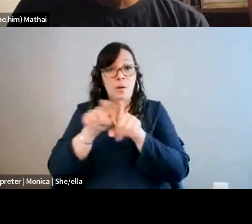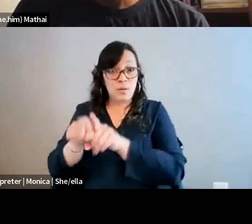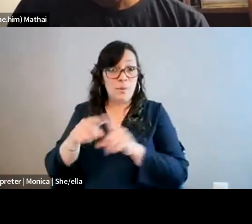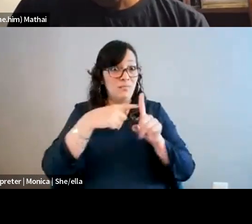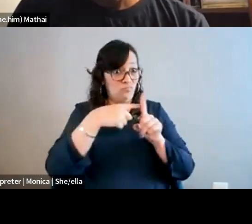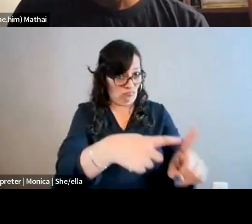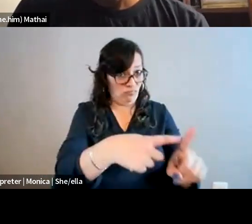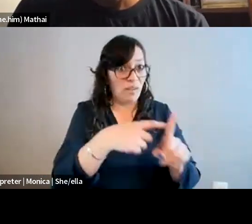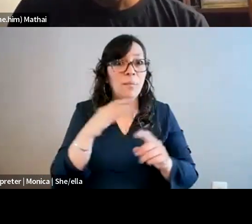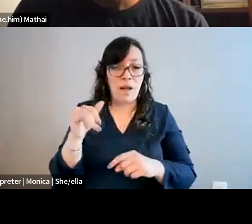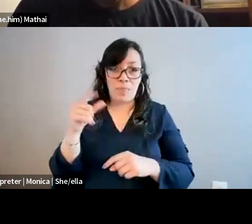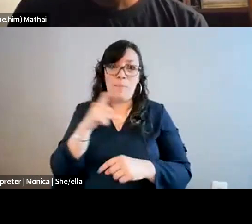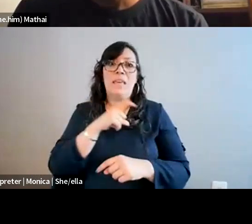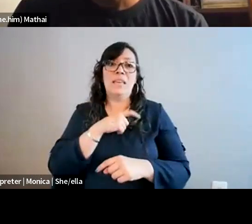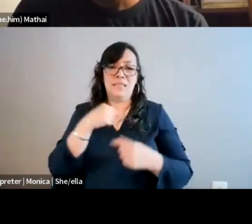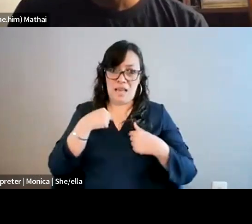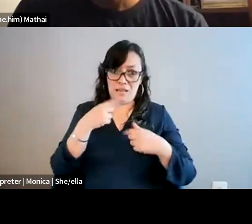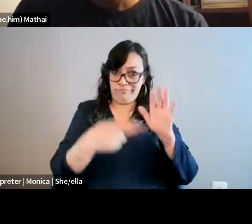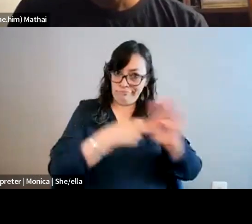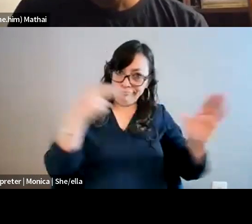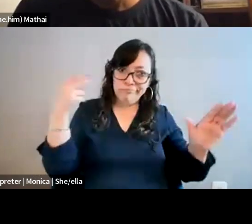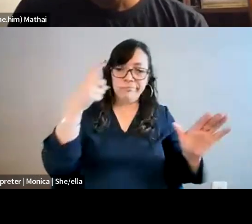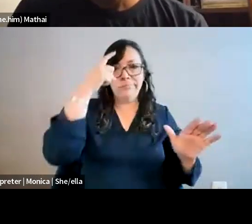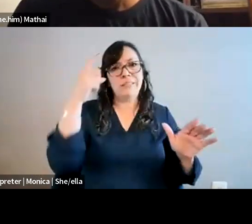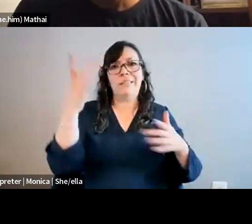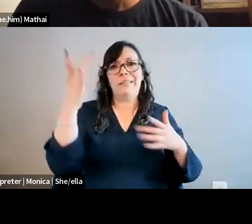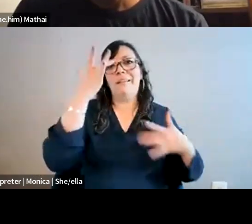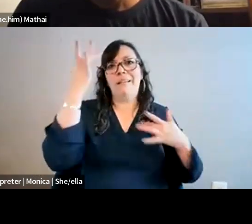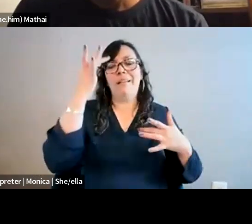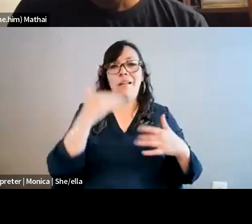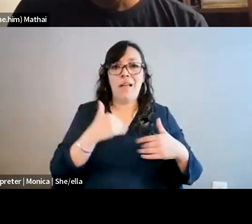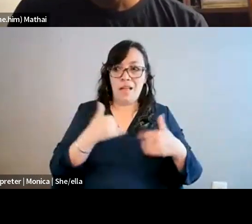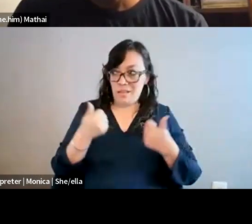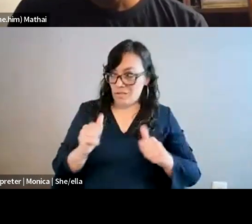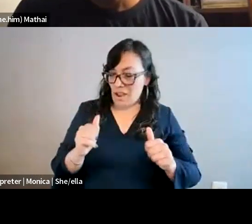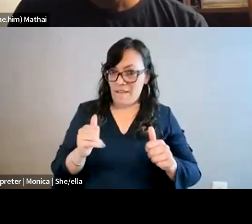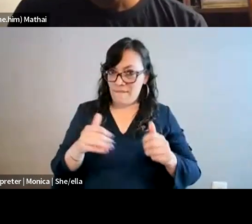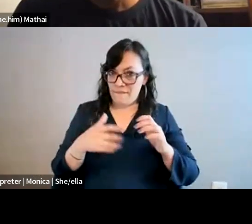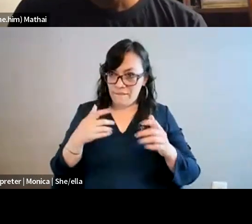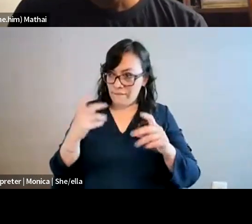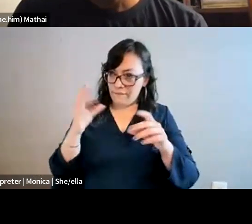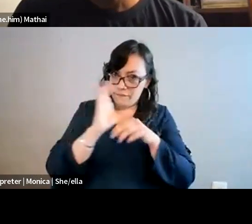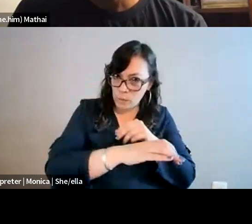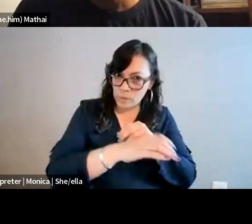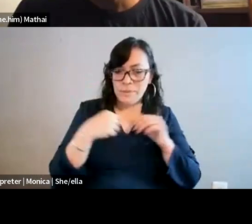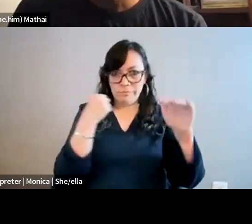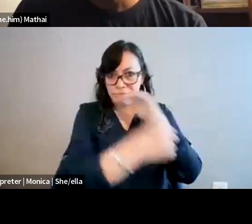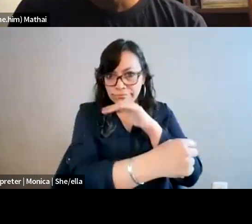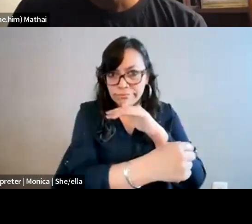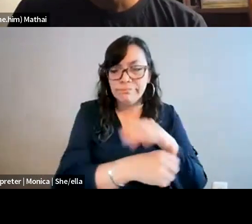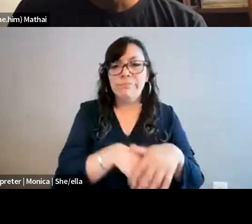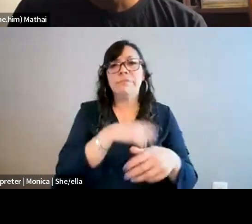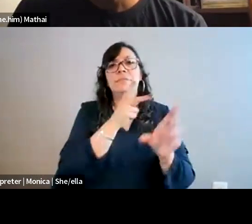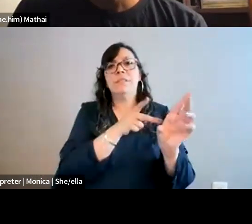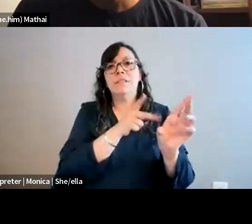the police as being mentally ill, trying to find a way to involuntarily commit me. And so I have